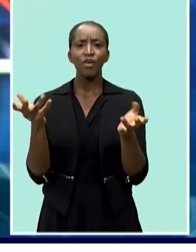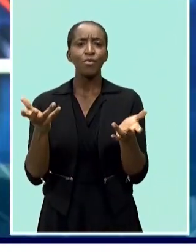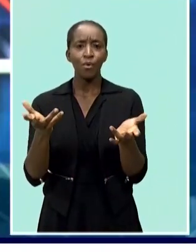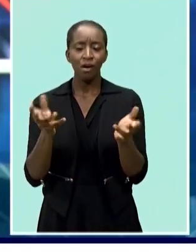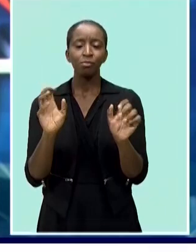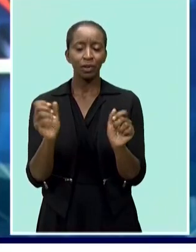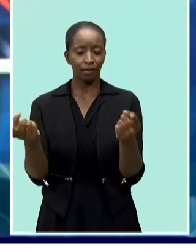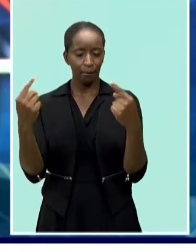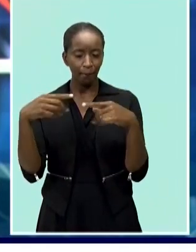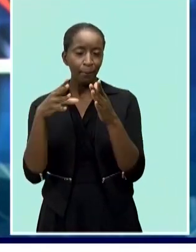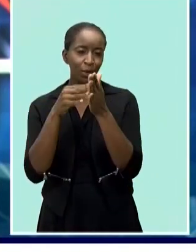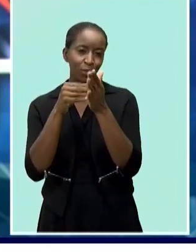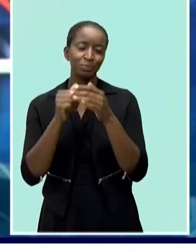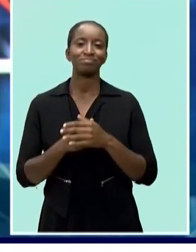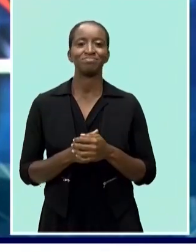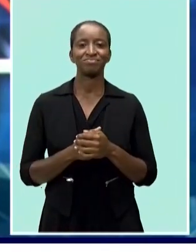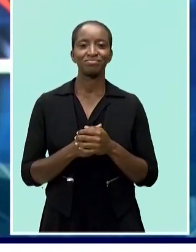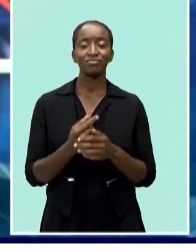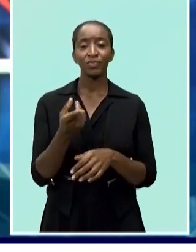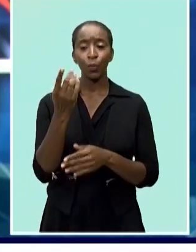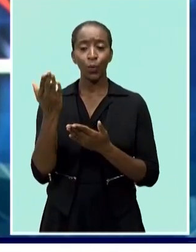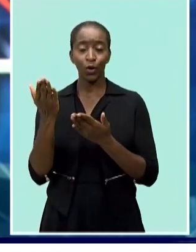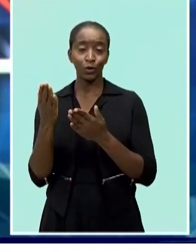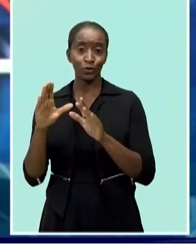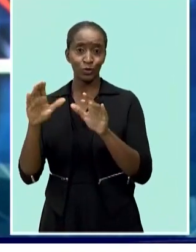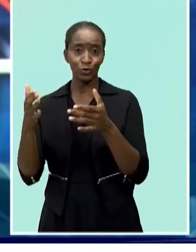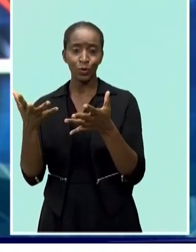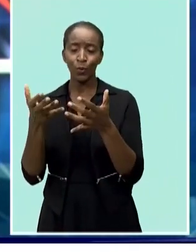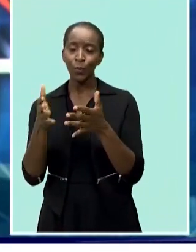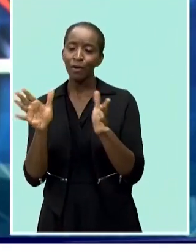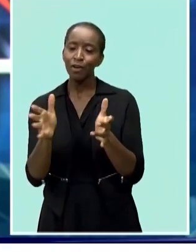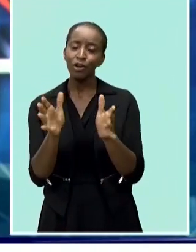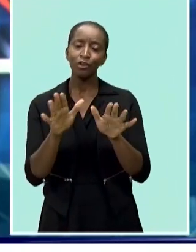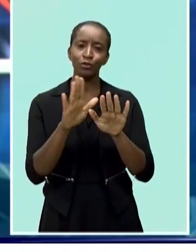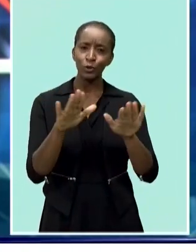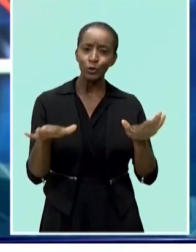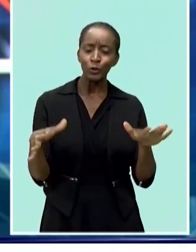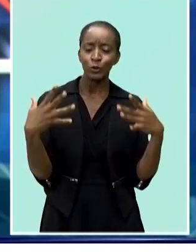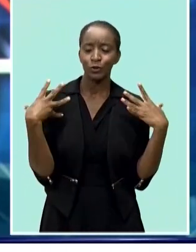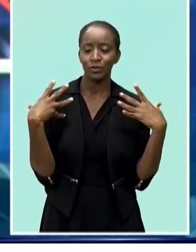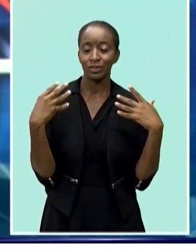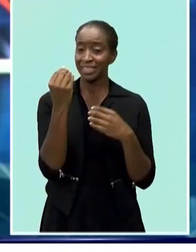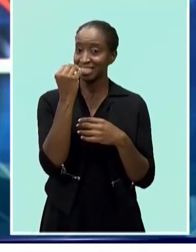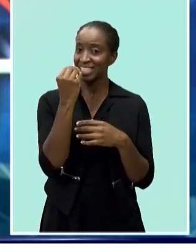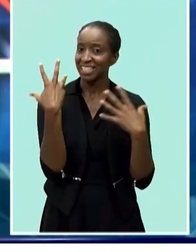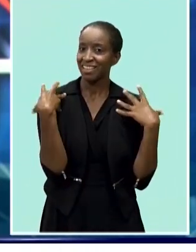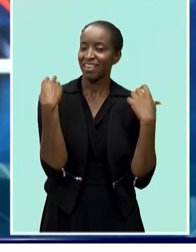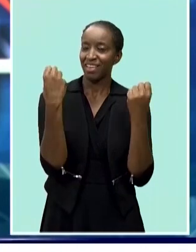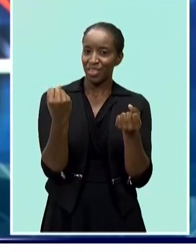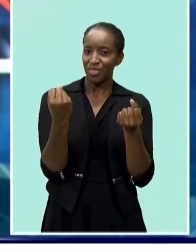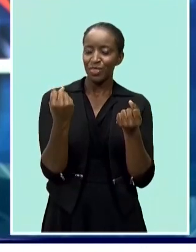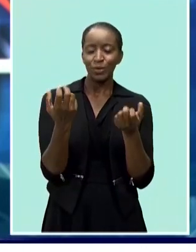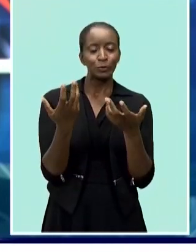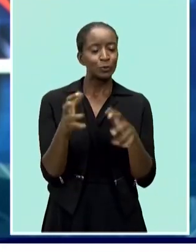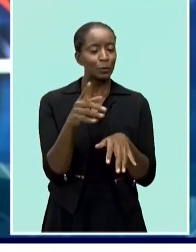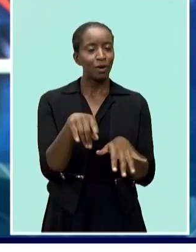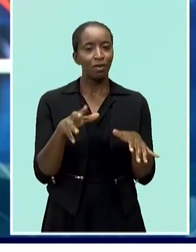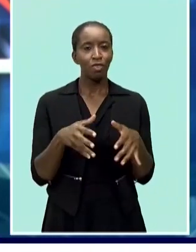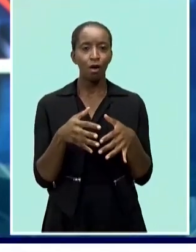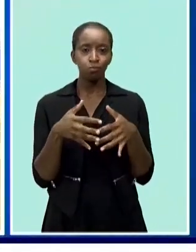at least one service club is on a mission to instill healthy eating habits in children in an effort to combat the growing problem of obesity.